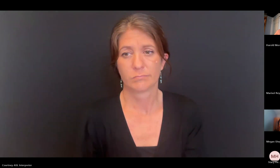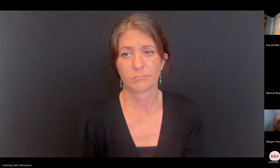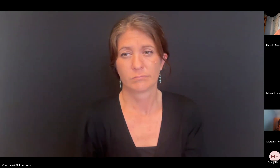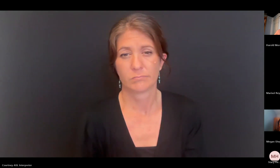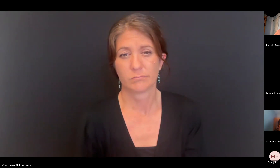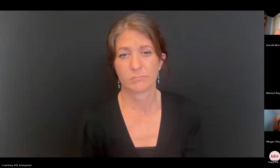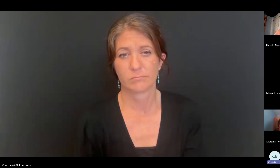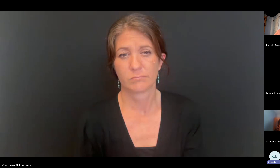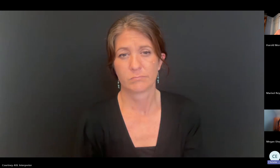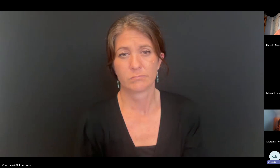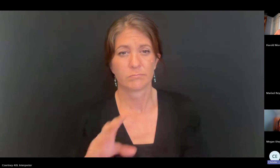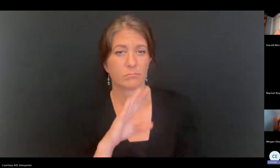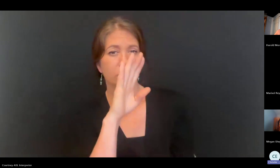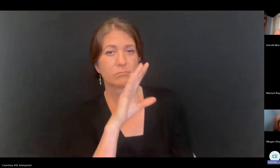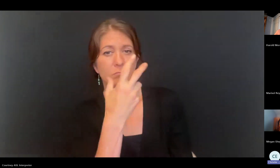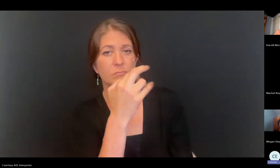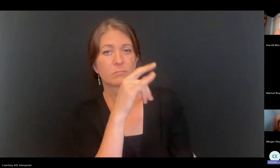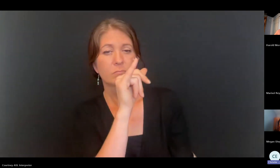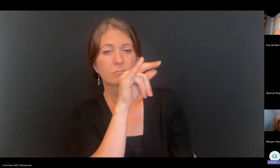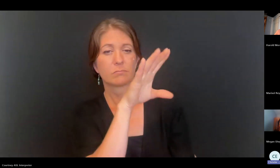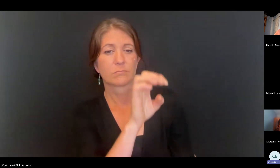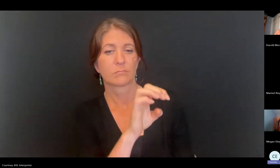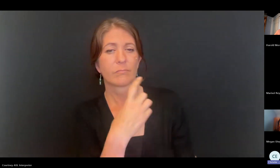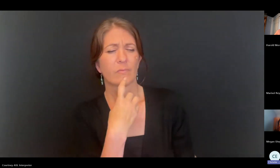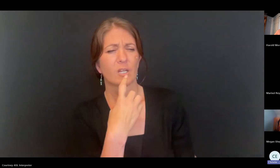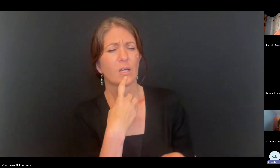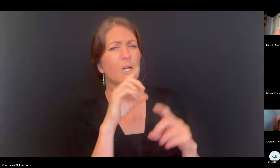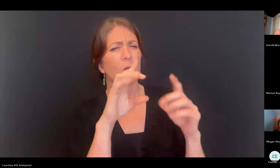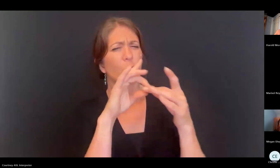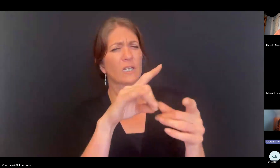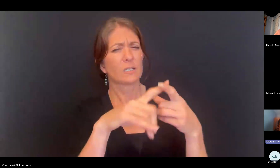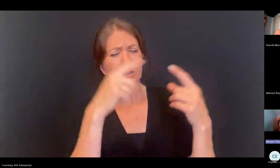I have a question regarding the brain injury waiver